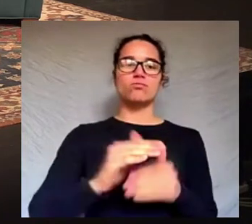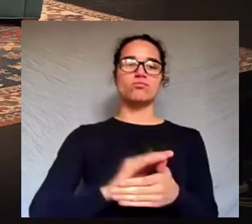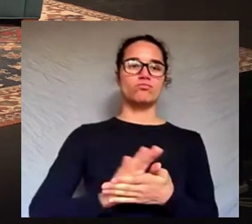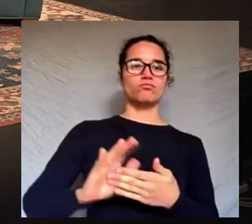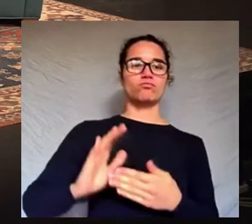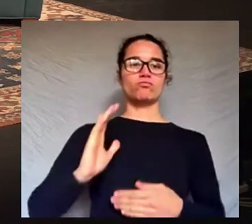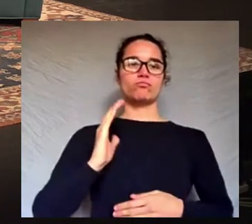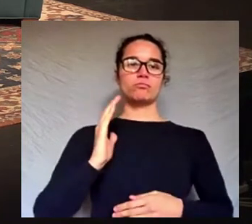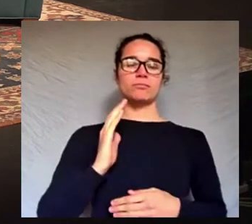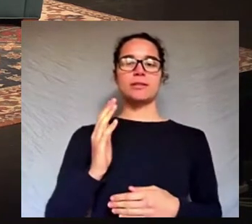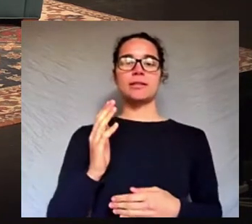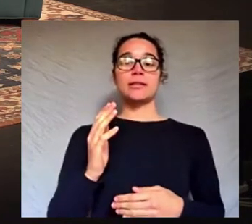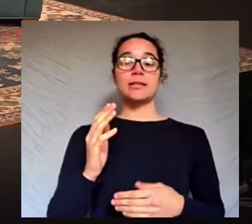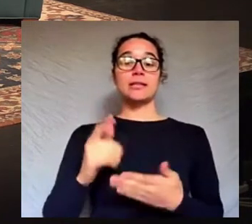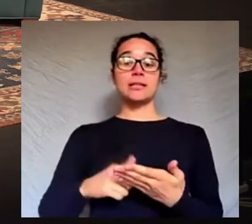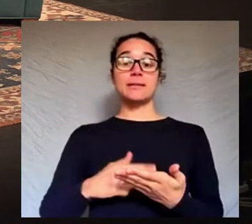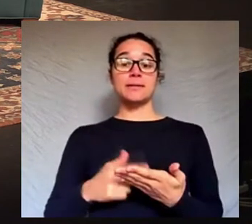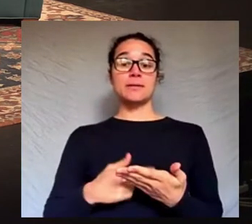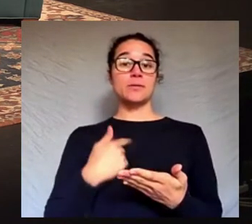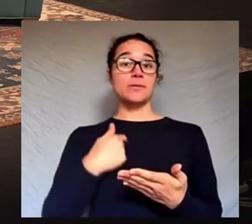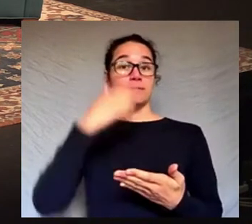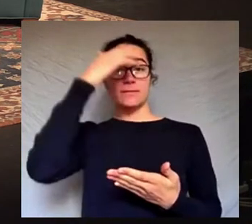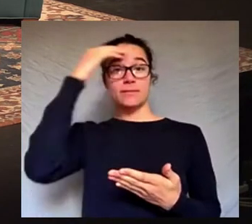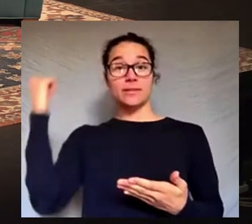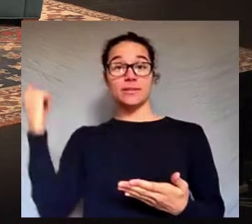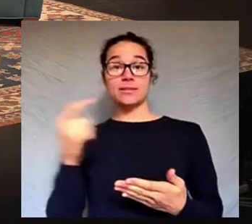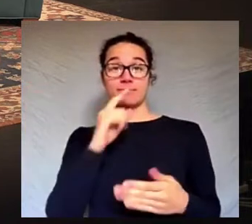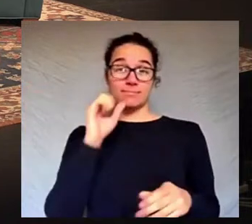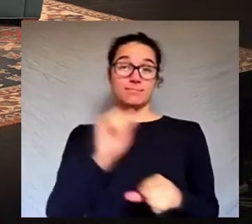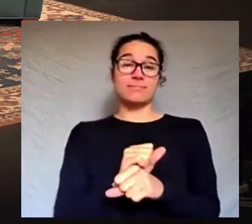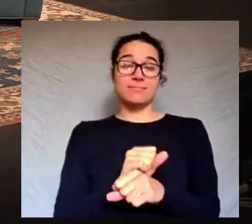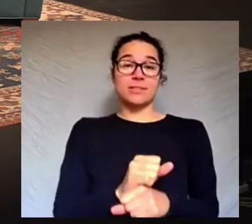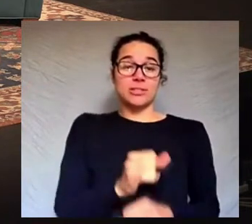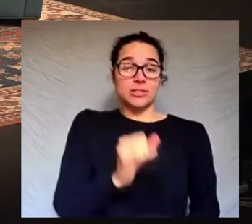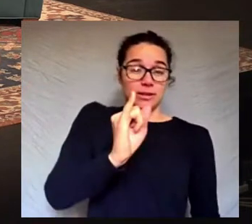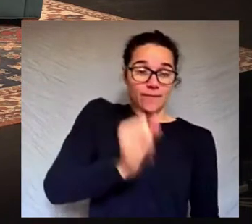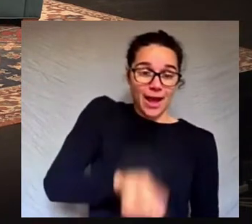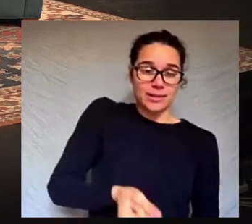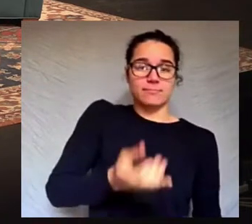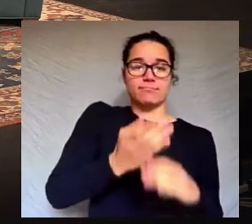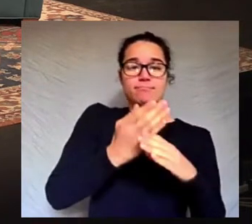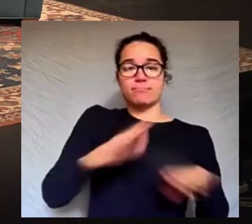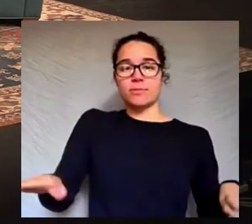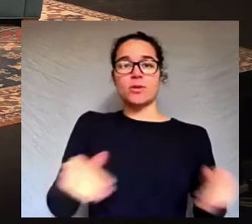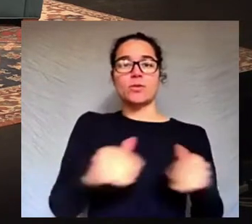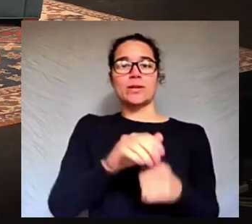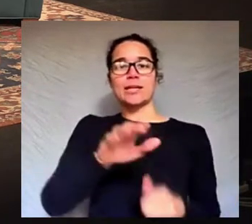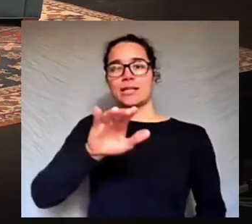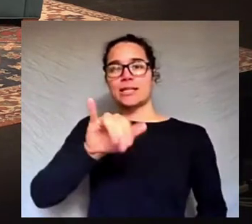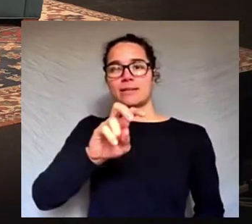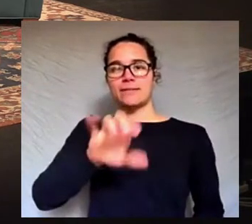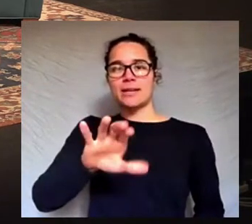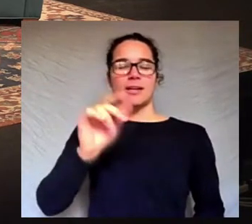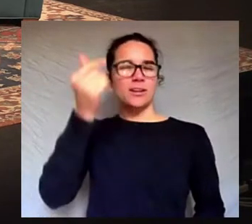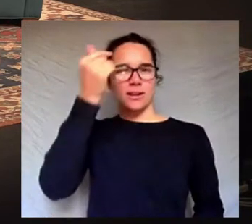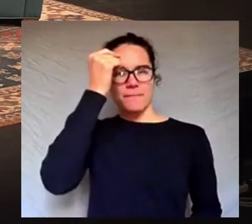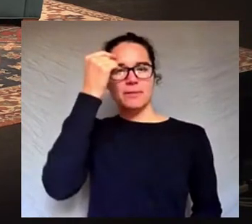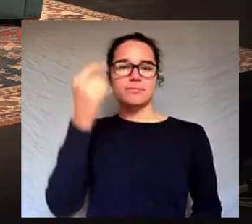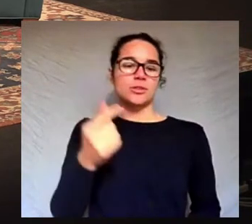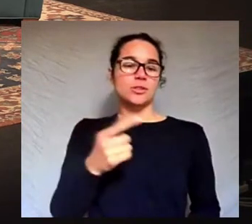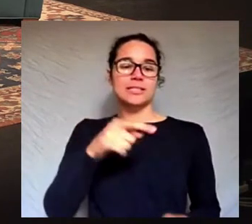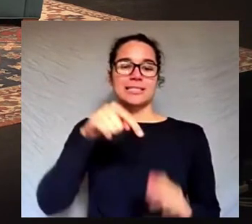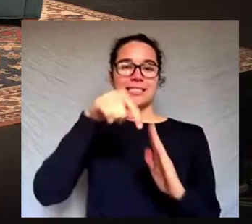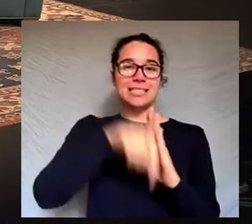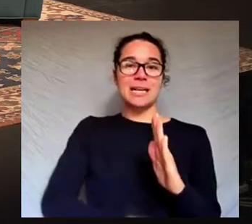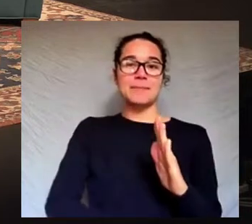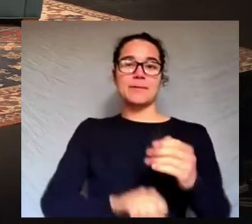are, in fact, proper divides in civic life. There are areas of deep foundational disagreement.